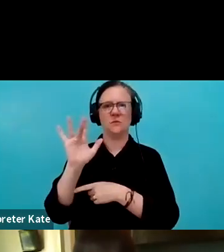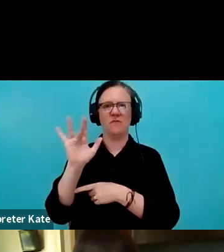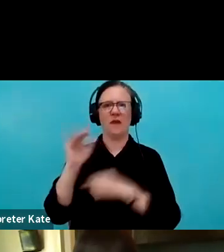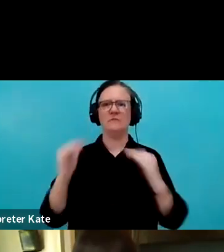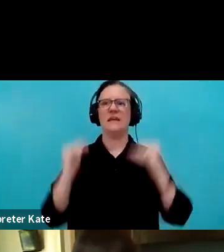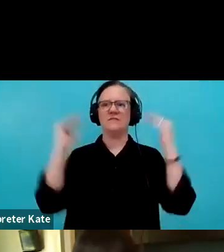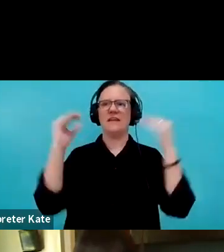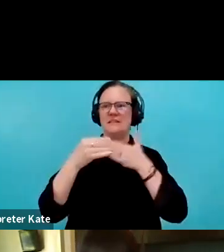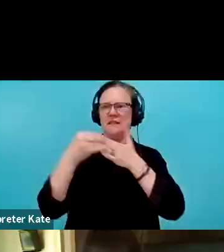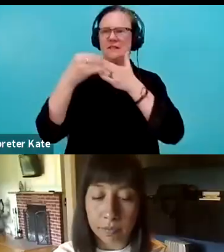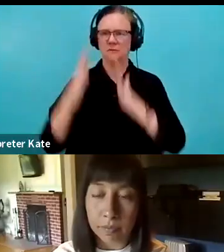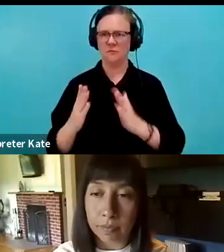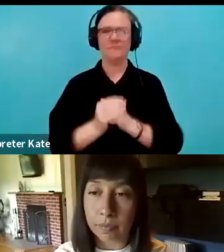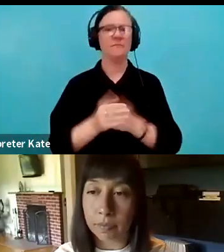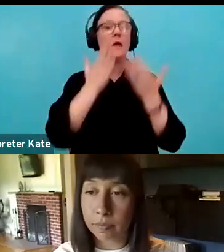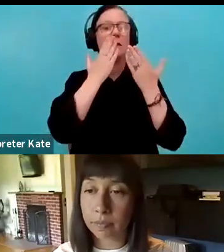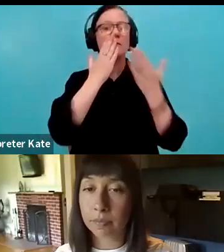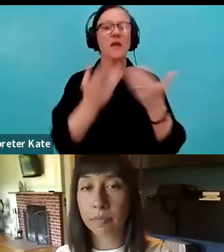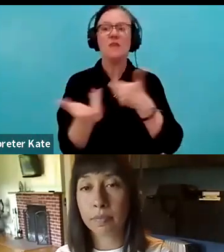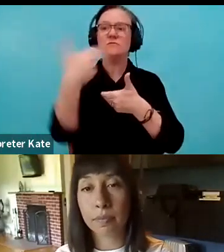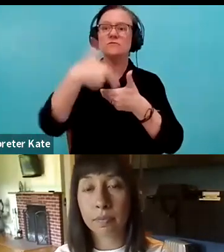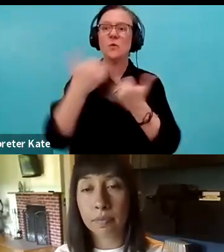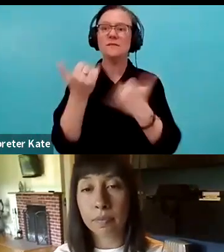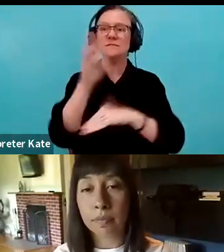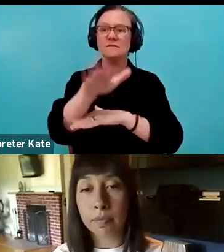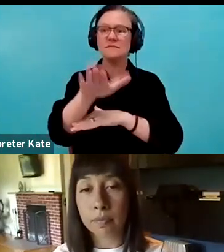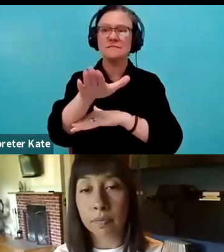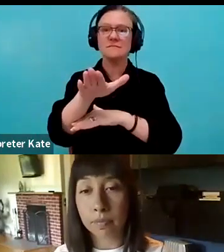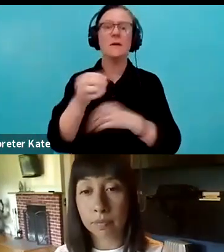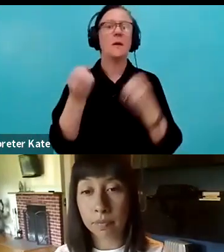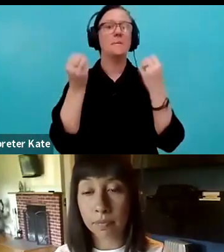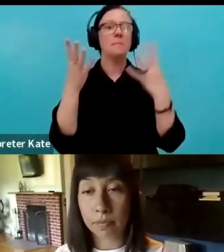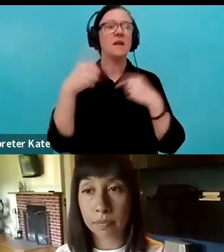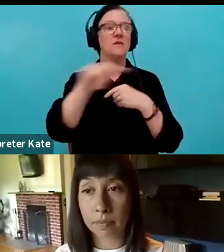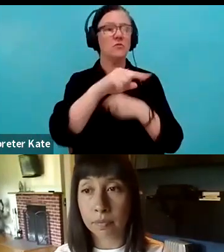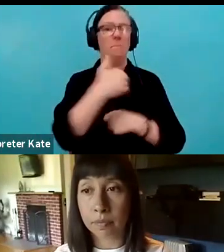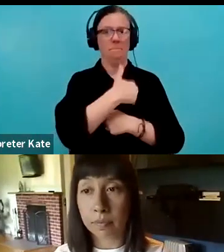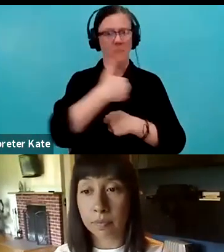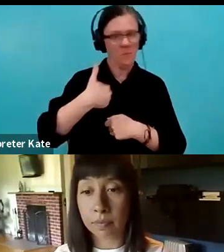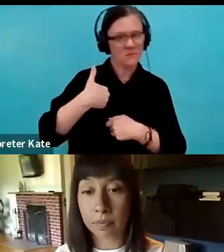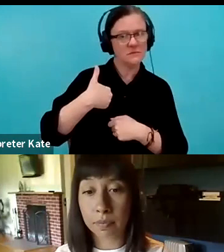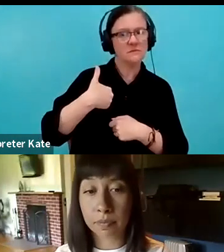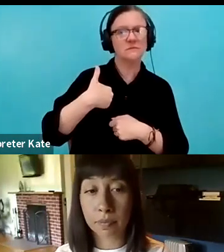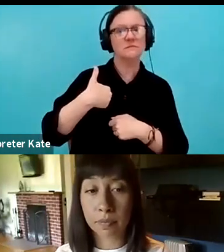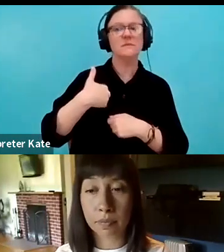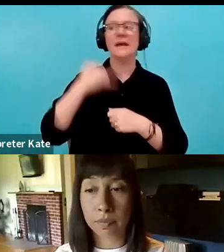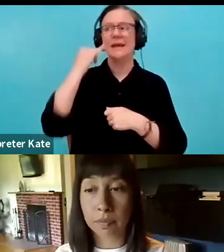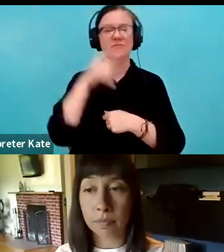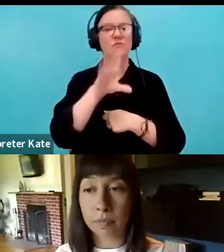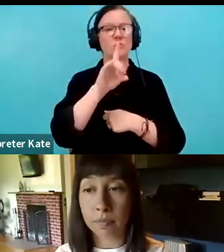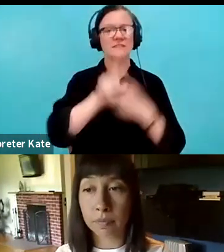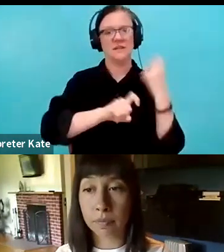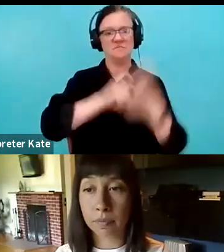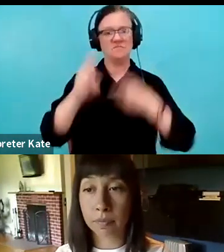Leadership. Thank you everyone for joining us this afternoon, including so many Advancing Leadership members and those who made a donation to support